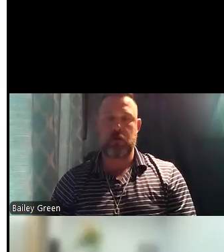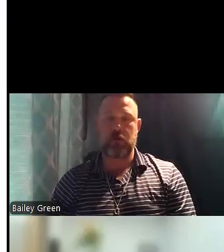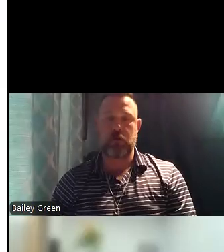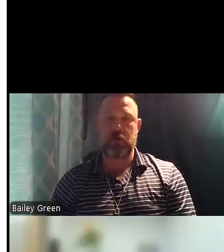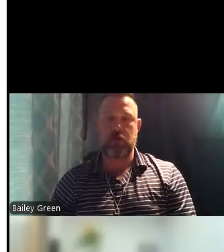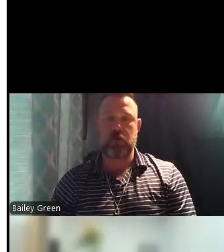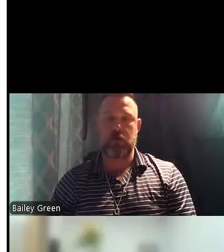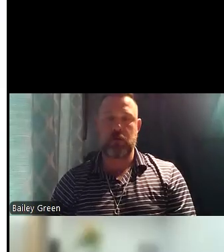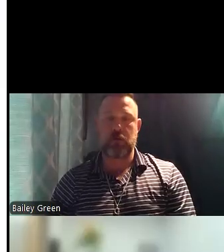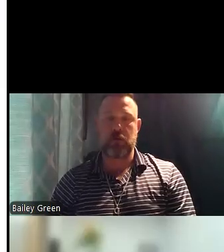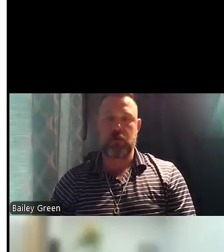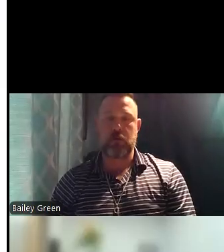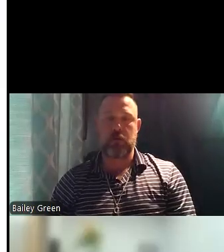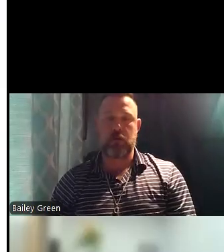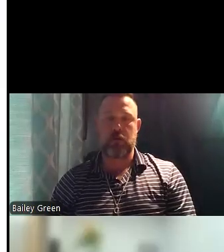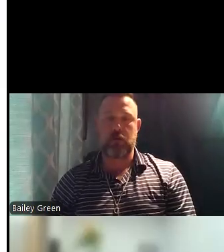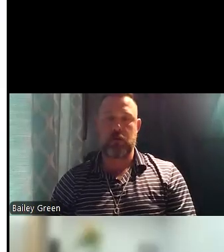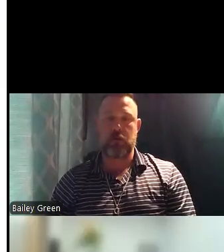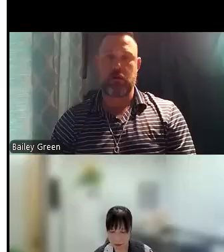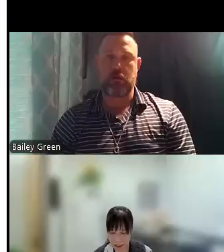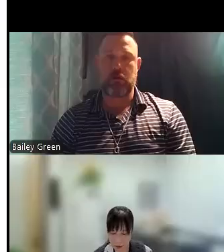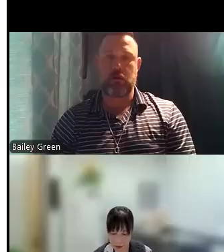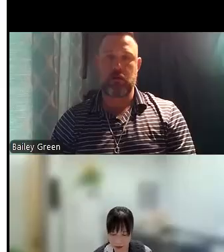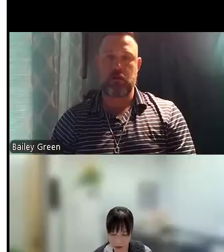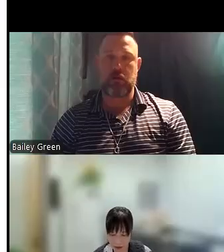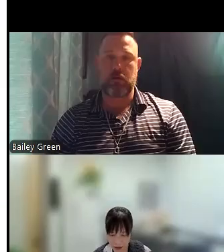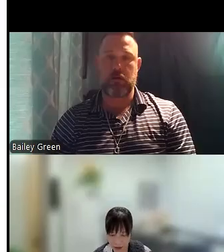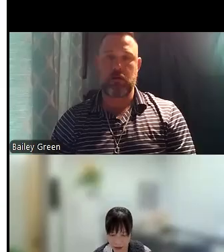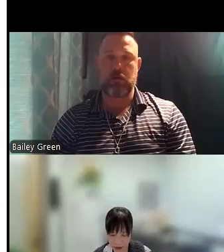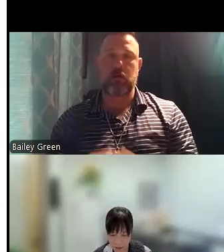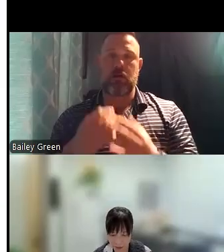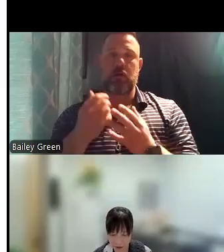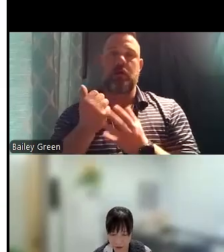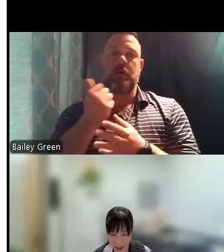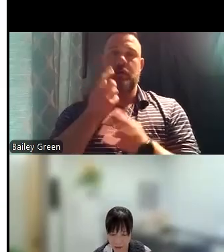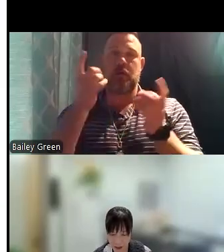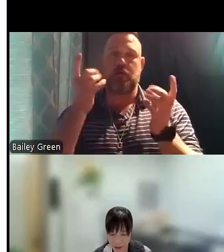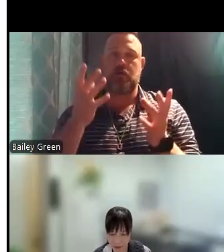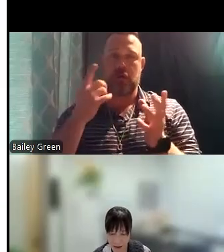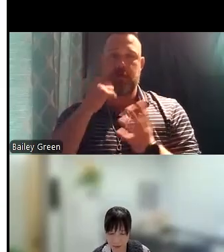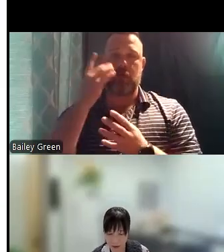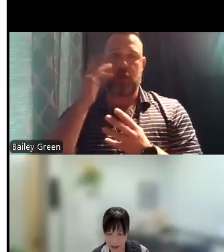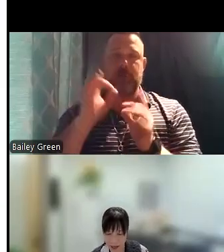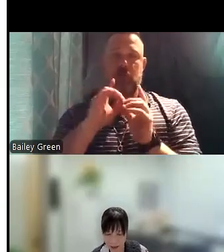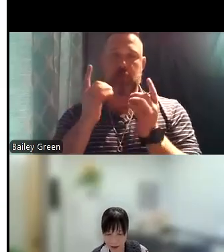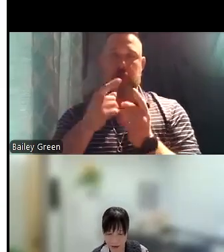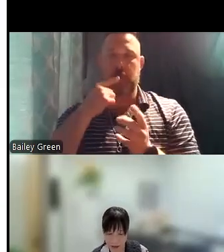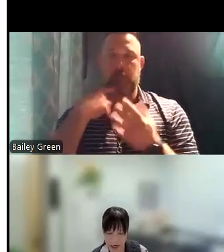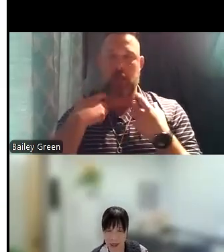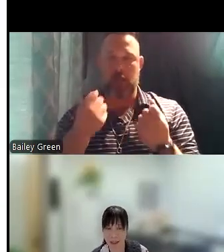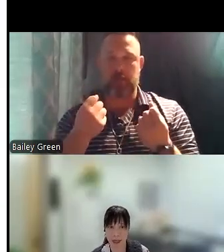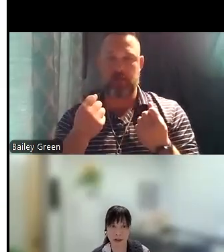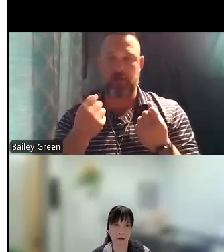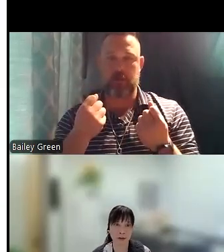second. So Deputy Director for California Department of Public Health,